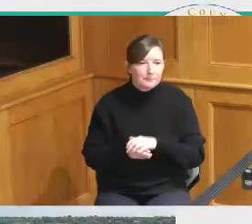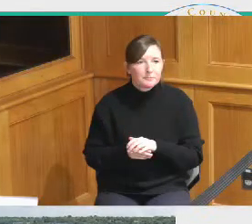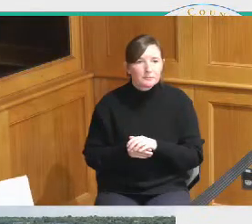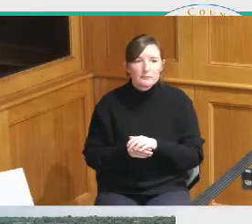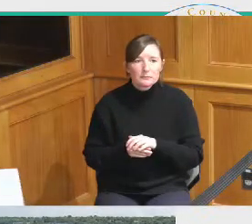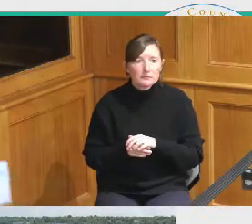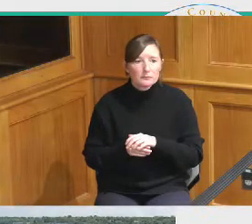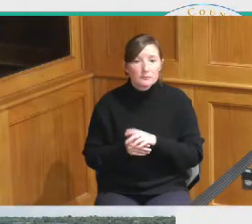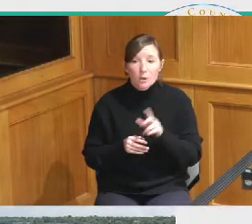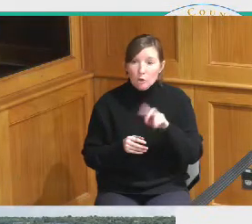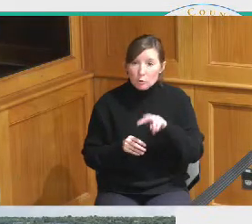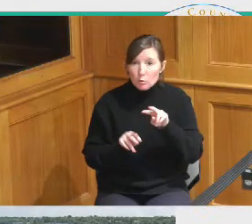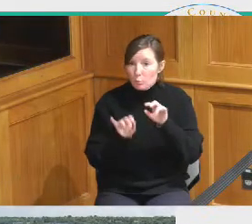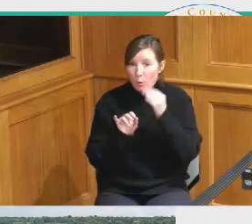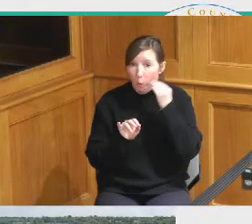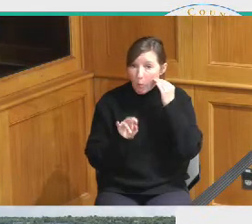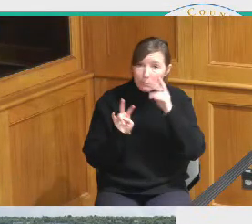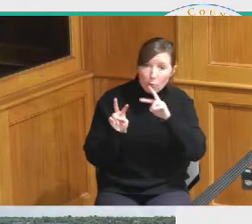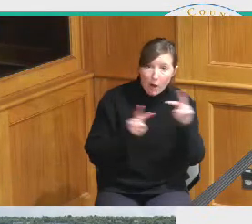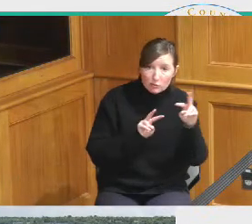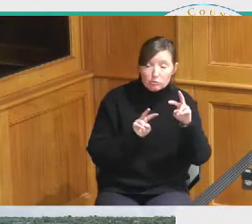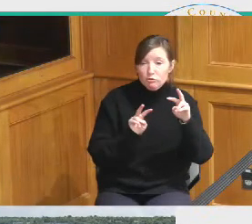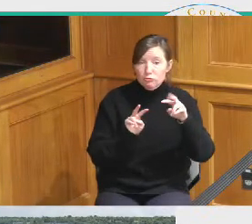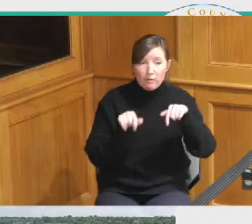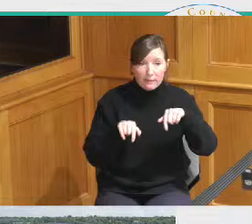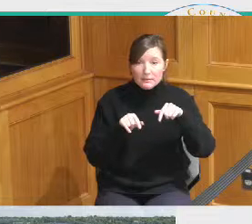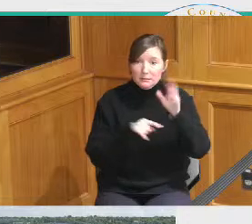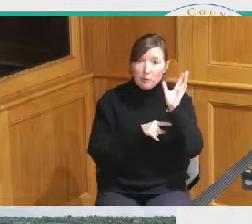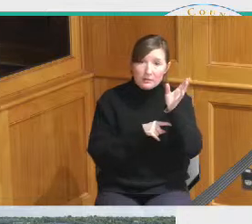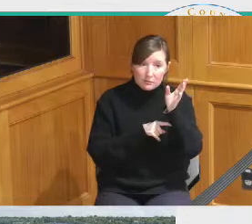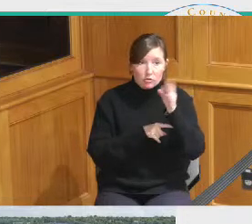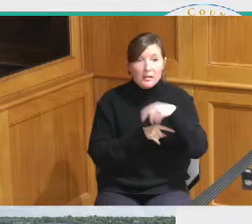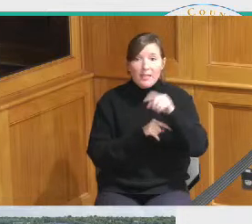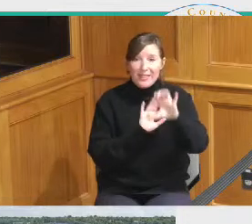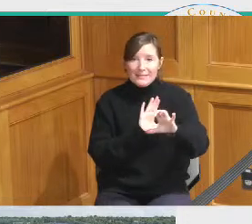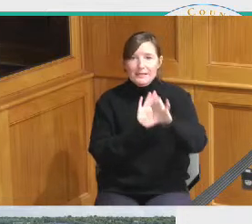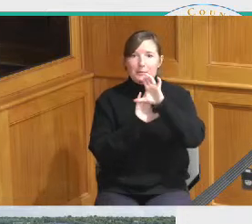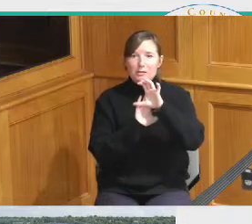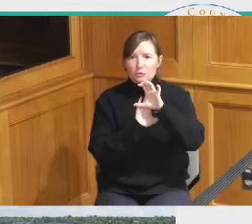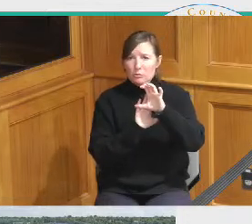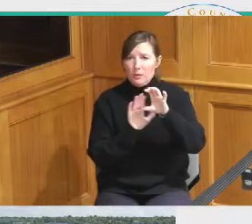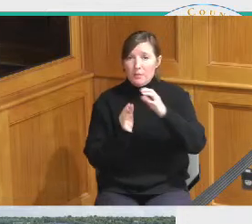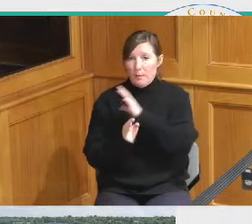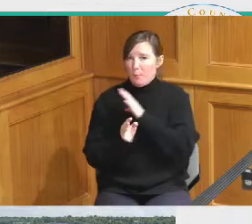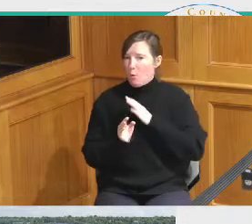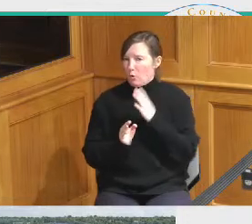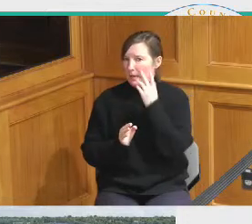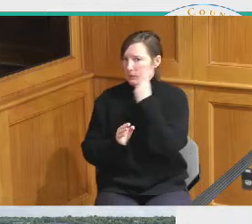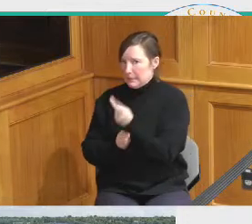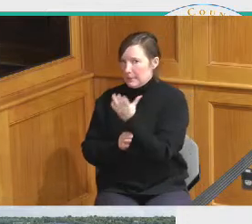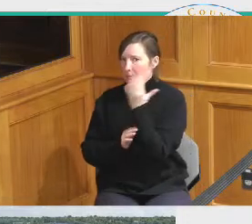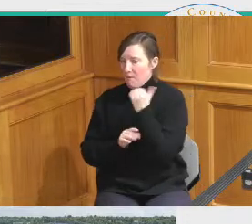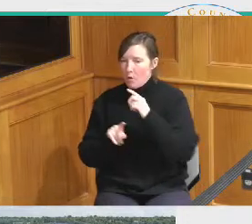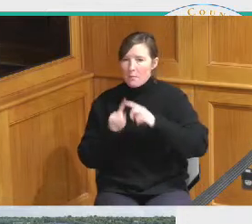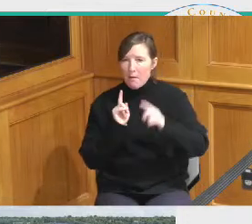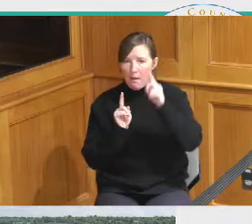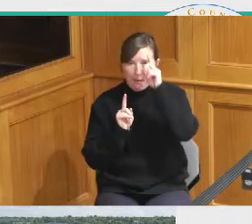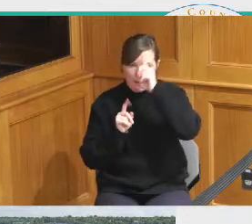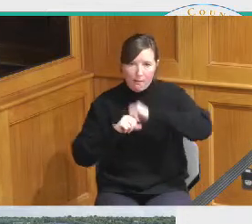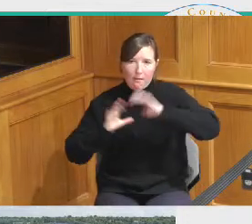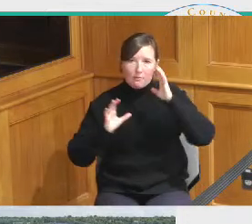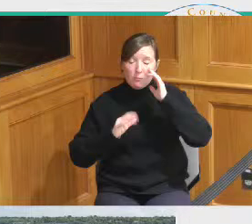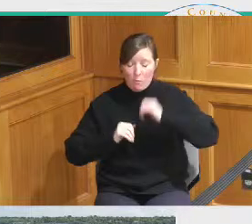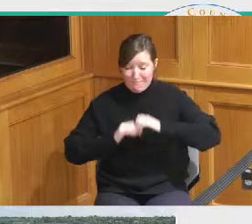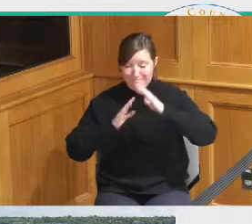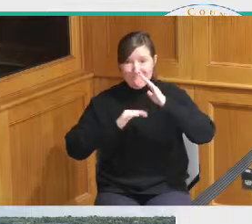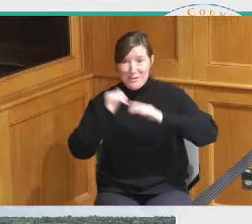Just for those who may be watching at home, this is the picture that I know the board has seen before of the proposed design. Just wanted